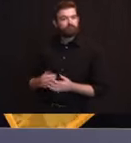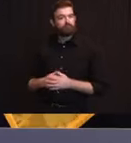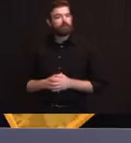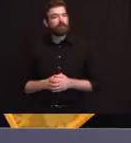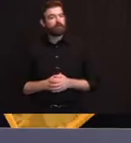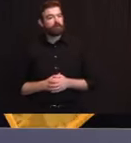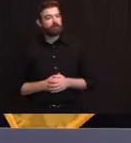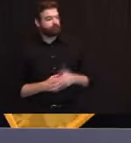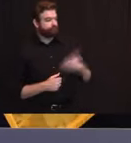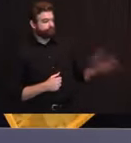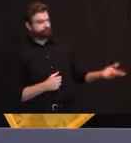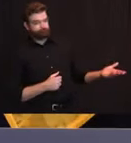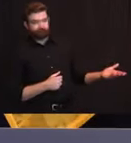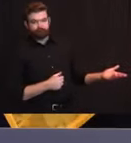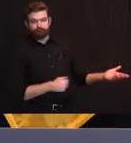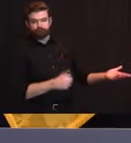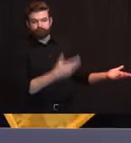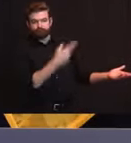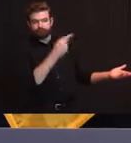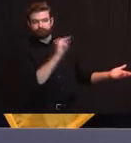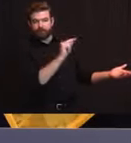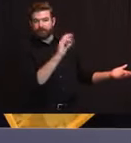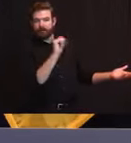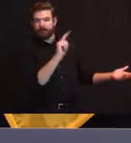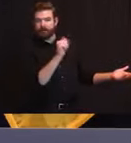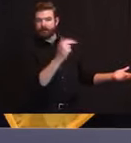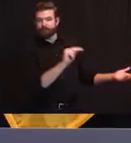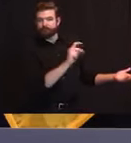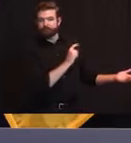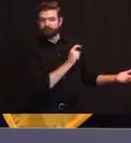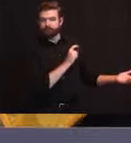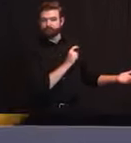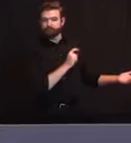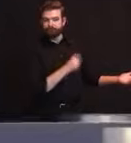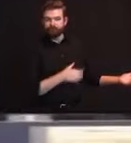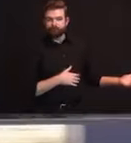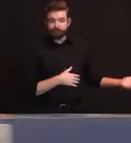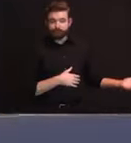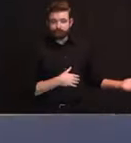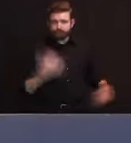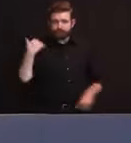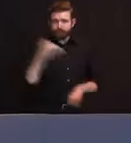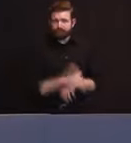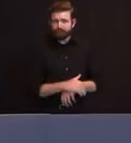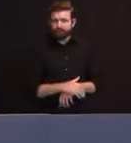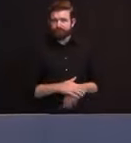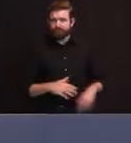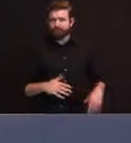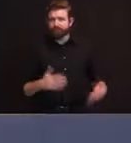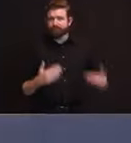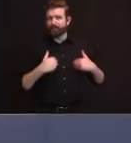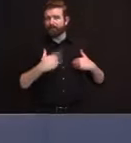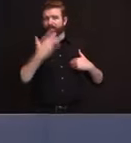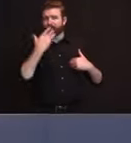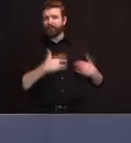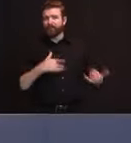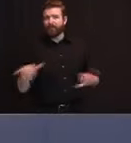breaking loose from your mother's Zoom birthday party last night, anything on the compliance front? Thanks, Gov. Good afternoon,